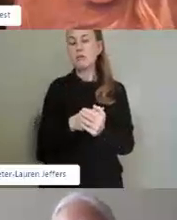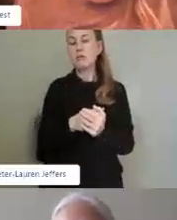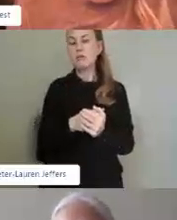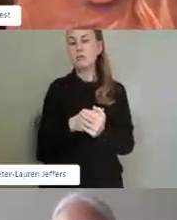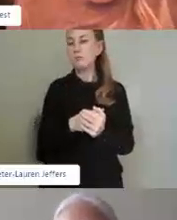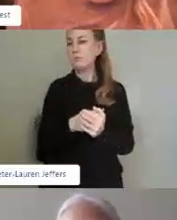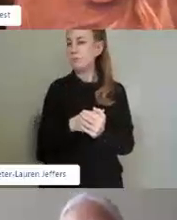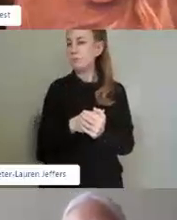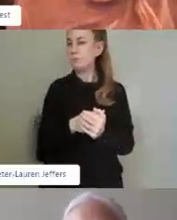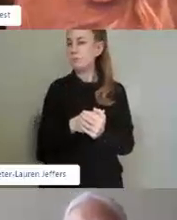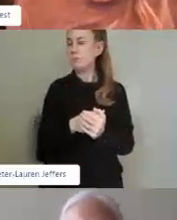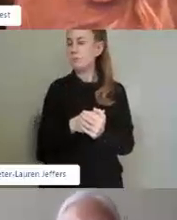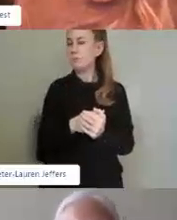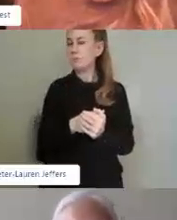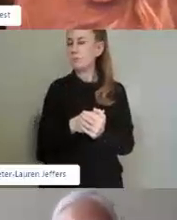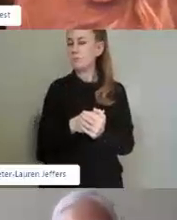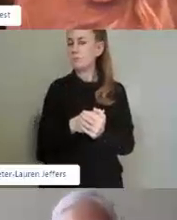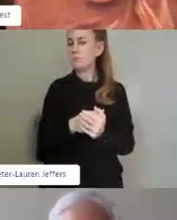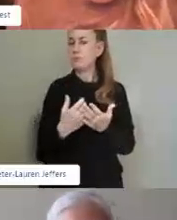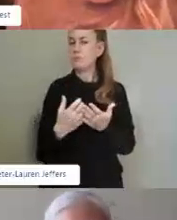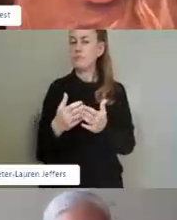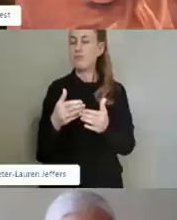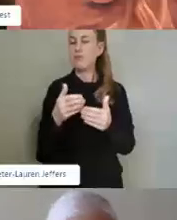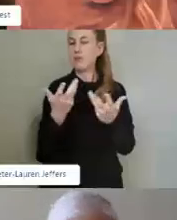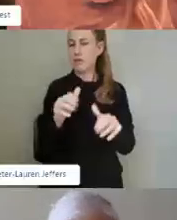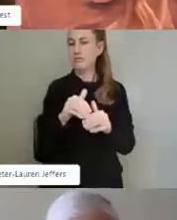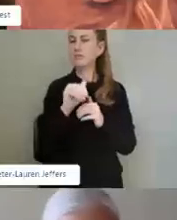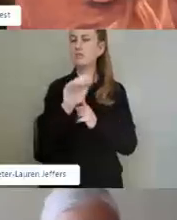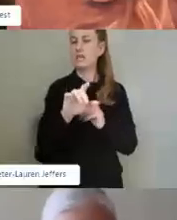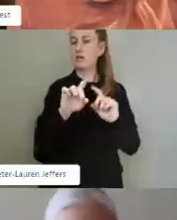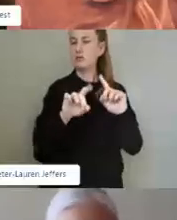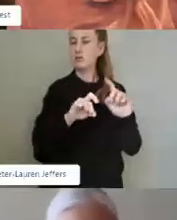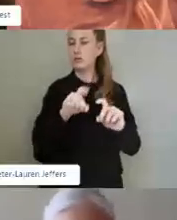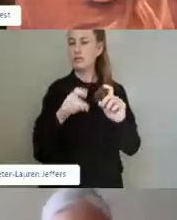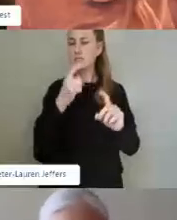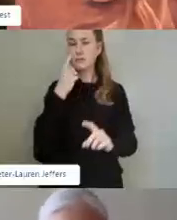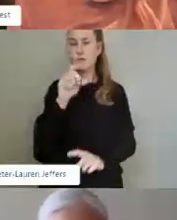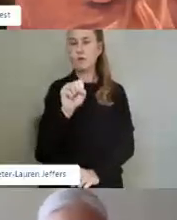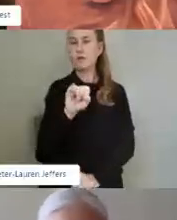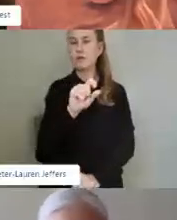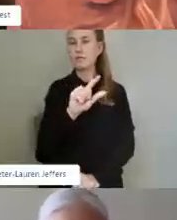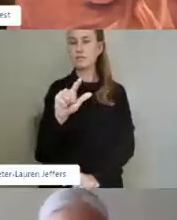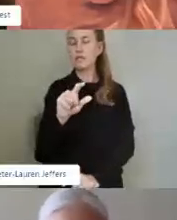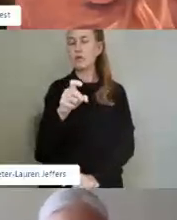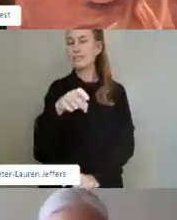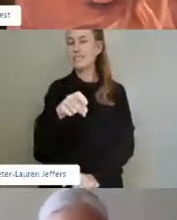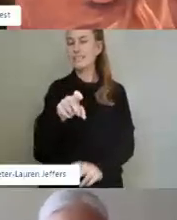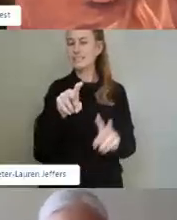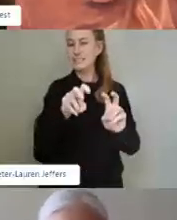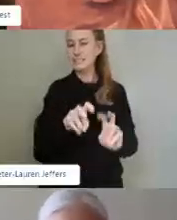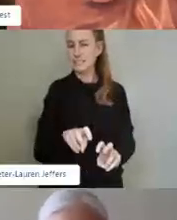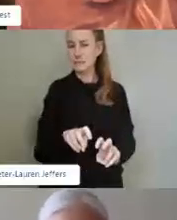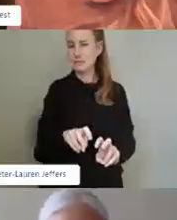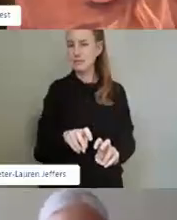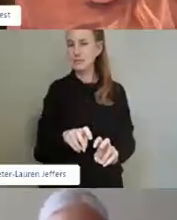they have gotten the survey sent out for the SIL needs assessment and waiting to get that data